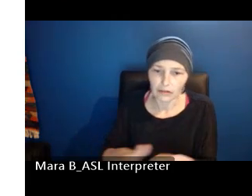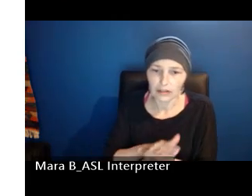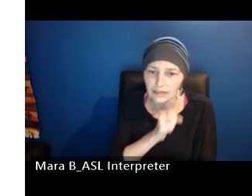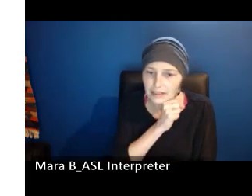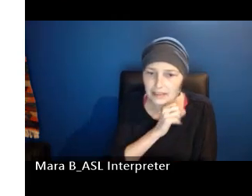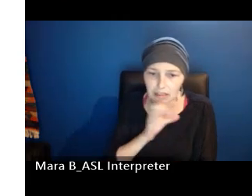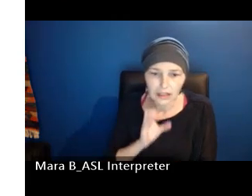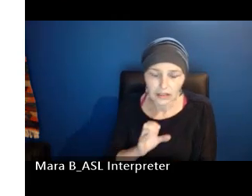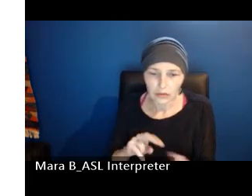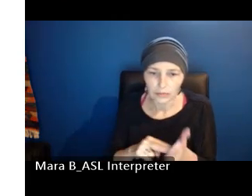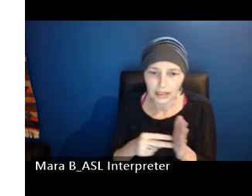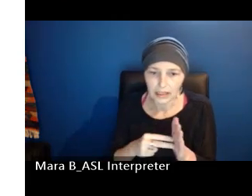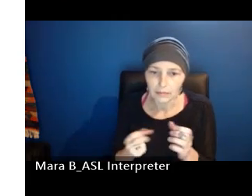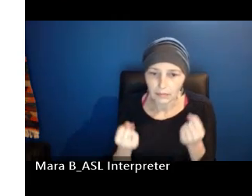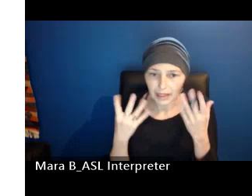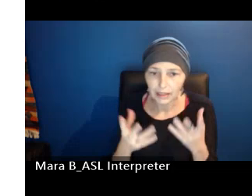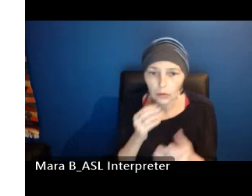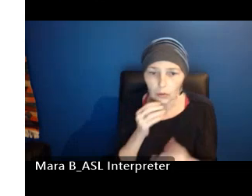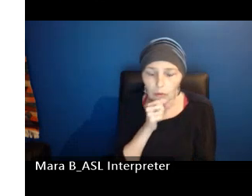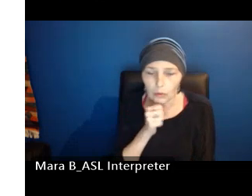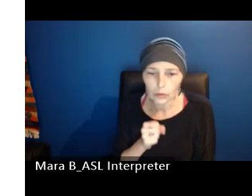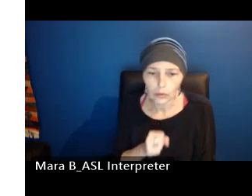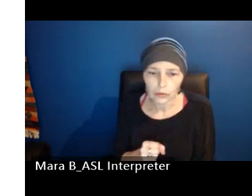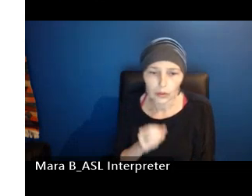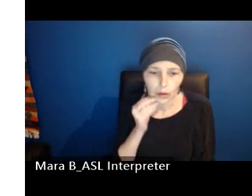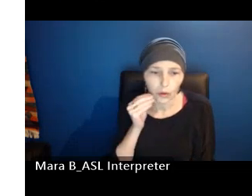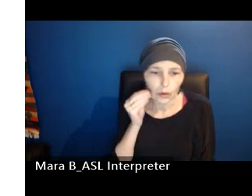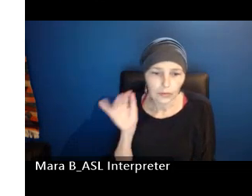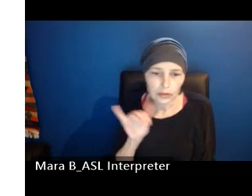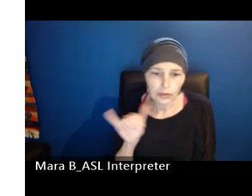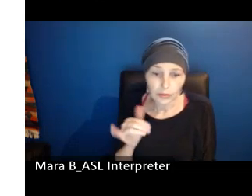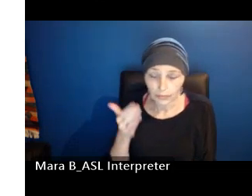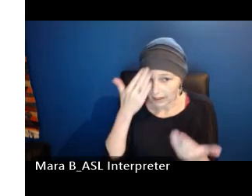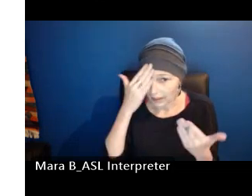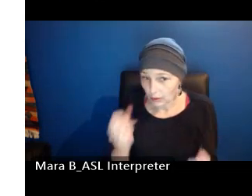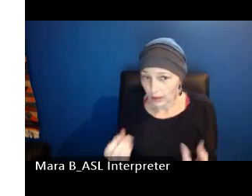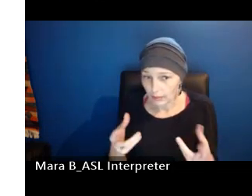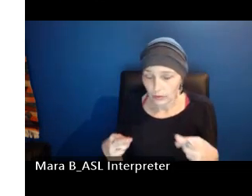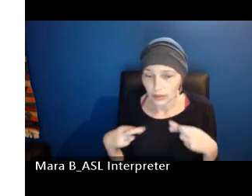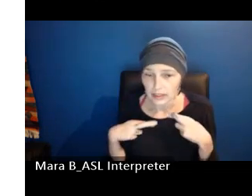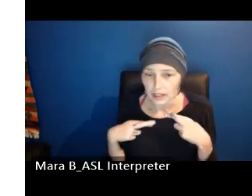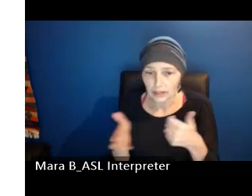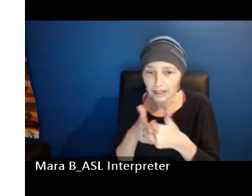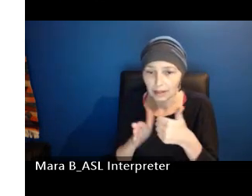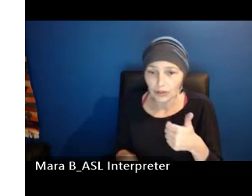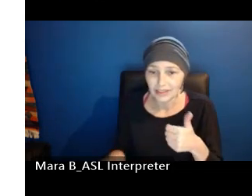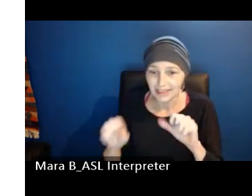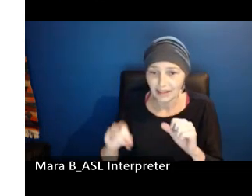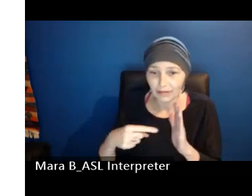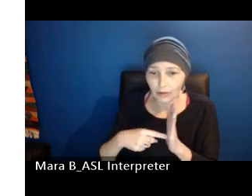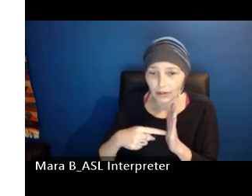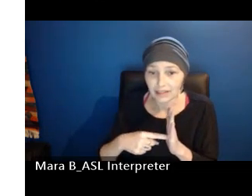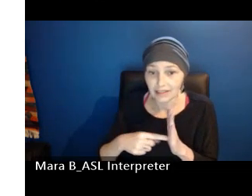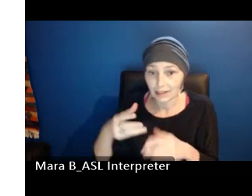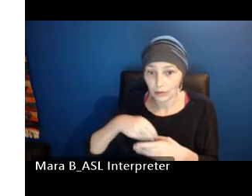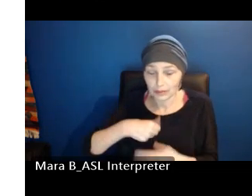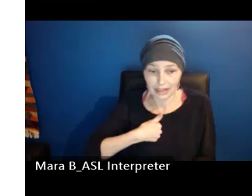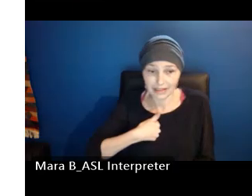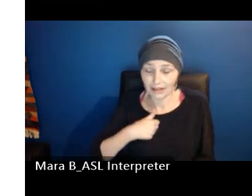old. I don't know how many of my retired neighbors are going to be able to afford this, including myself.